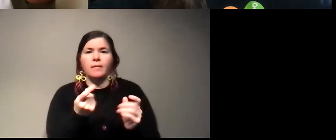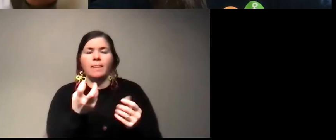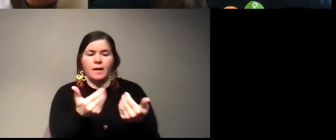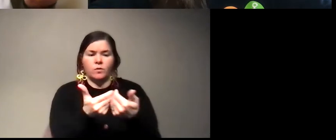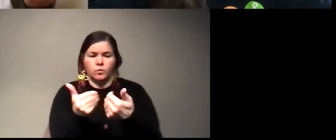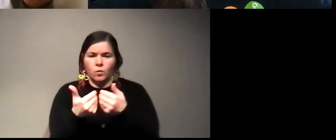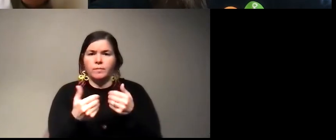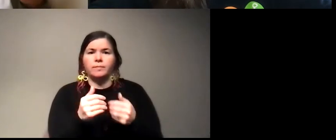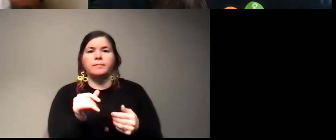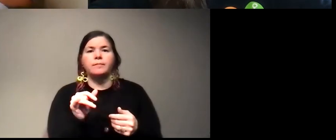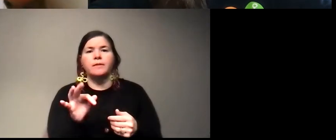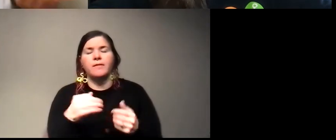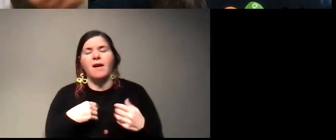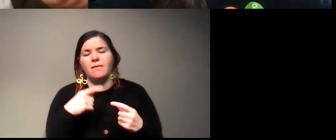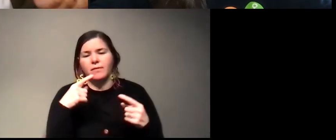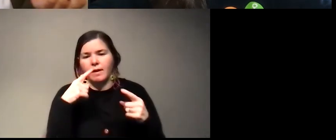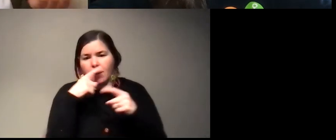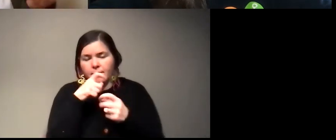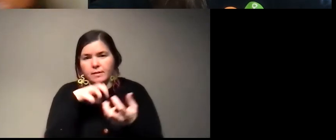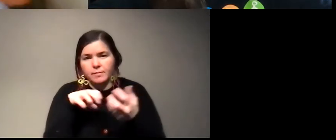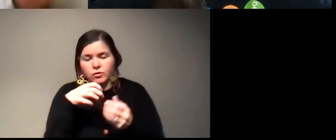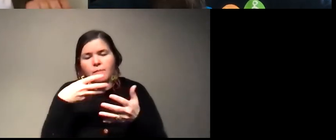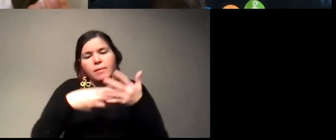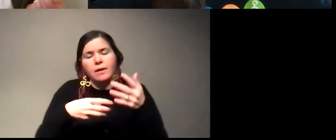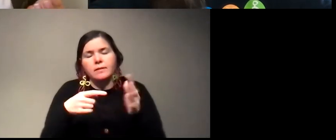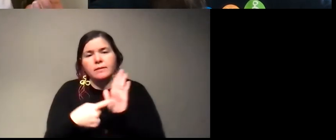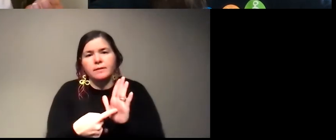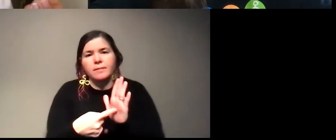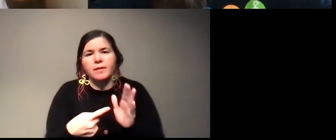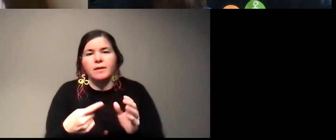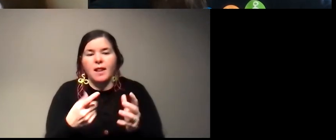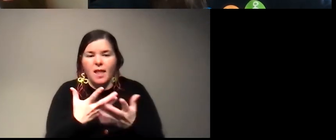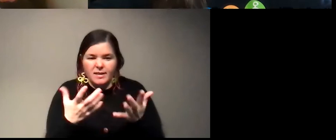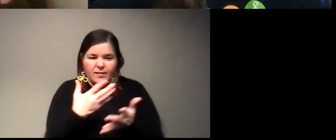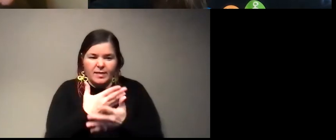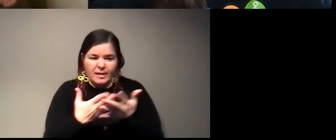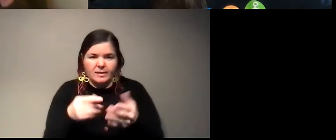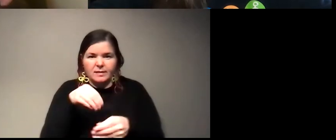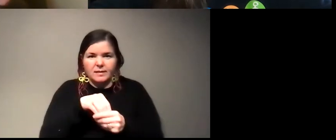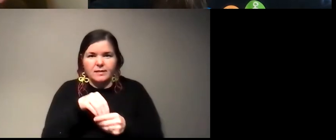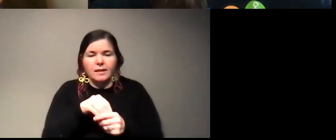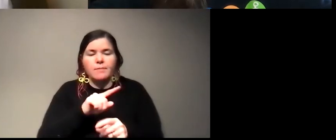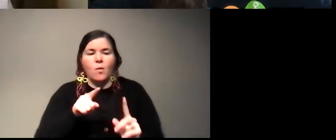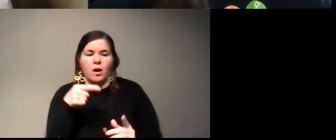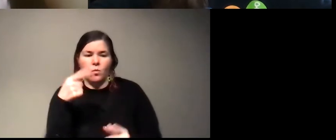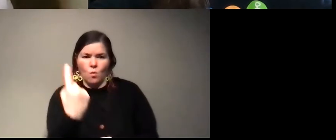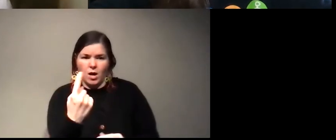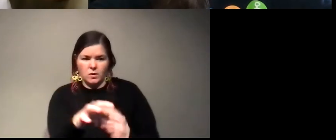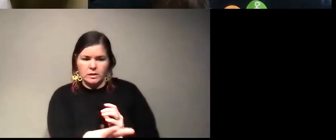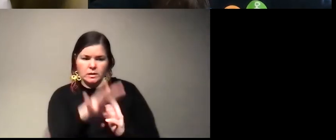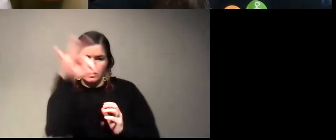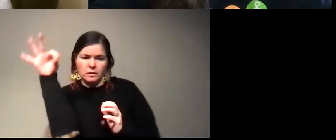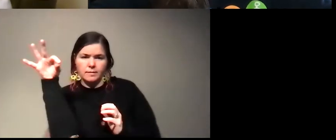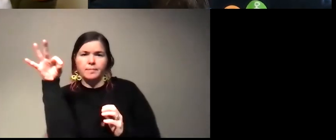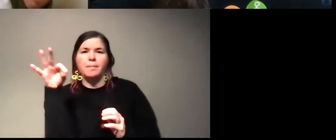So if you have a complex mixture, or if I have like a blood sample, it has a lot of stuff in it except that one thing that I want. So we give